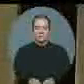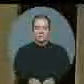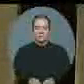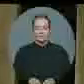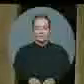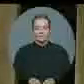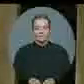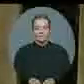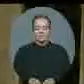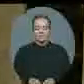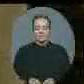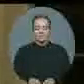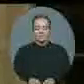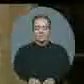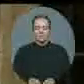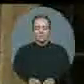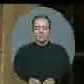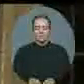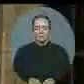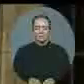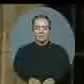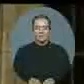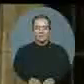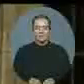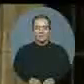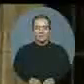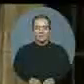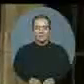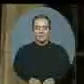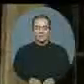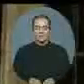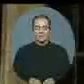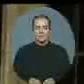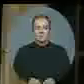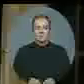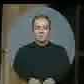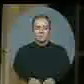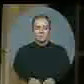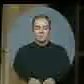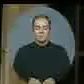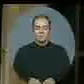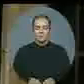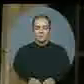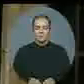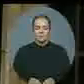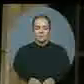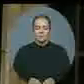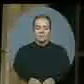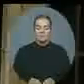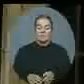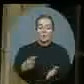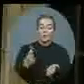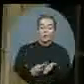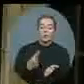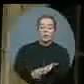I didn't hear any of this high and mighty language and moral indignation from the Prime Minister when